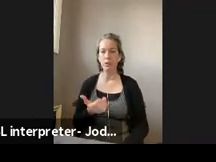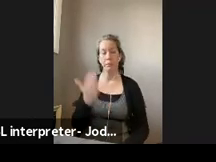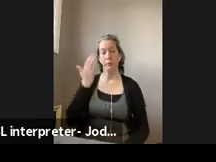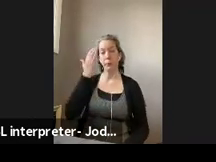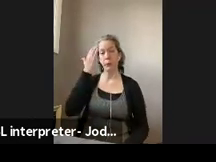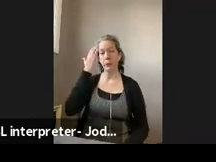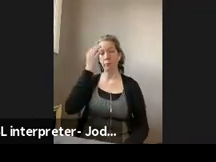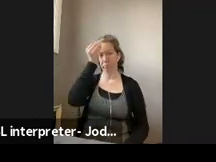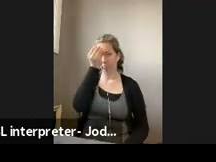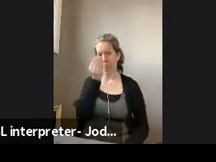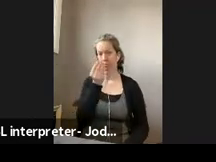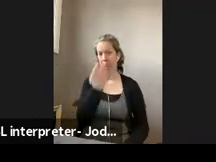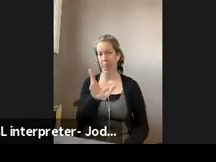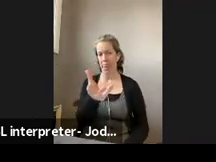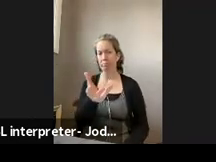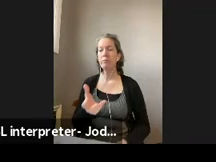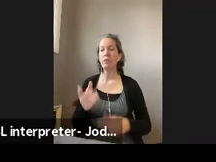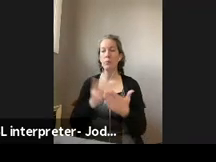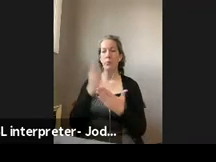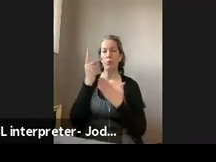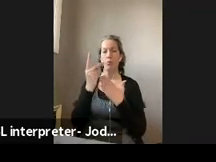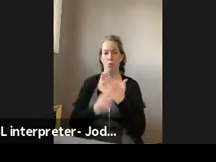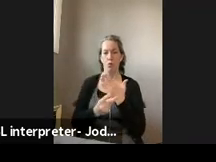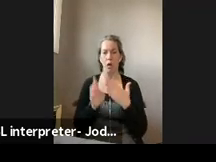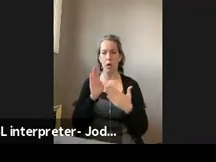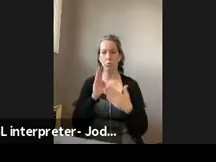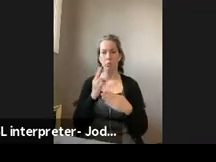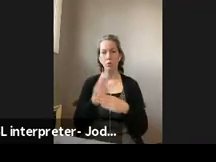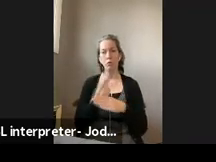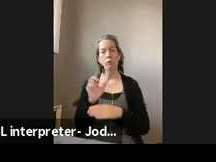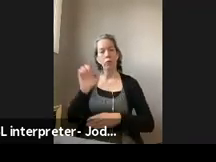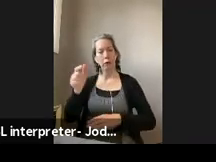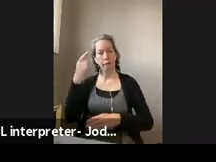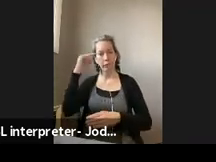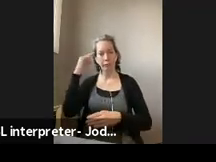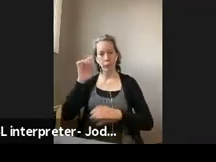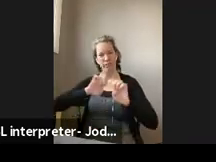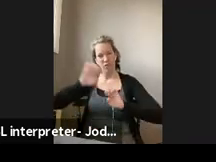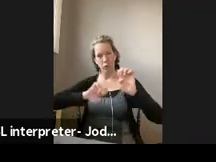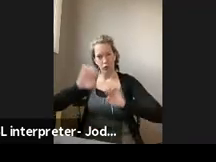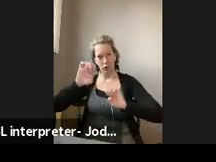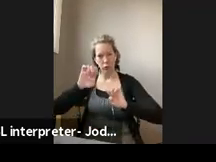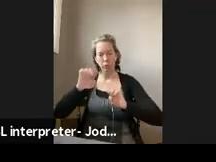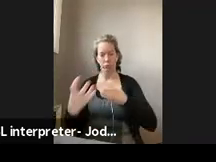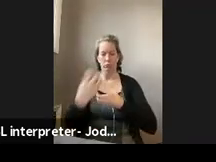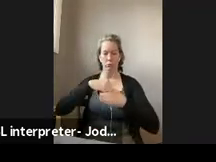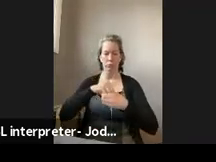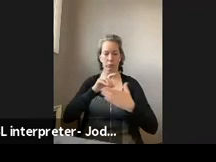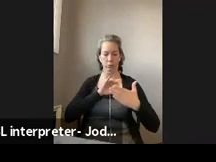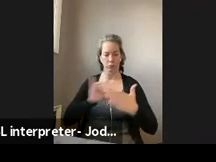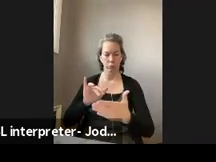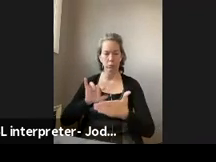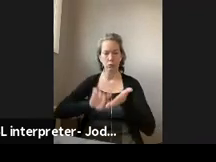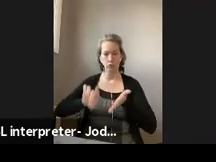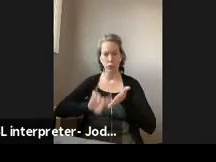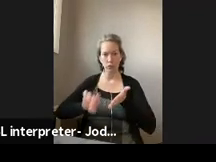this for program evaluation purposes. So we will essentially use this as part of a study of our program to understand a